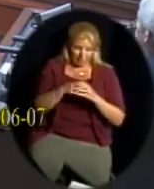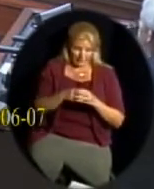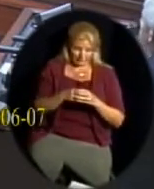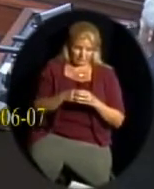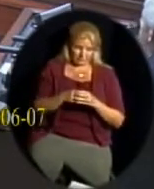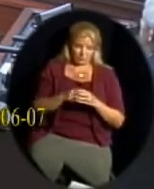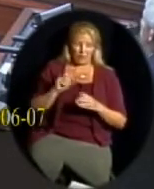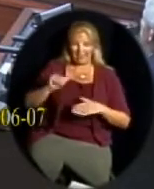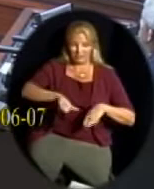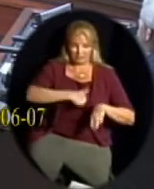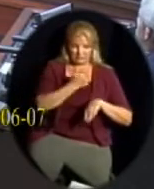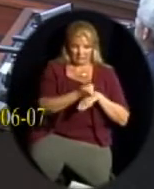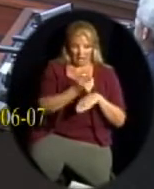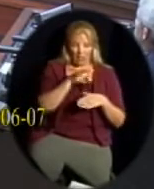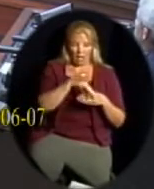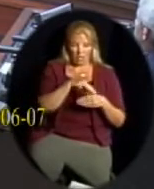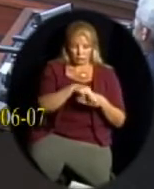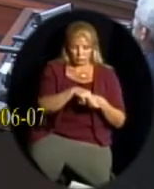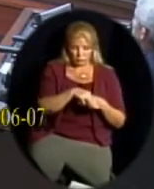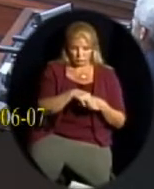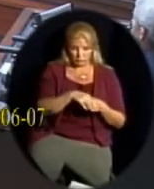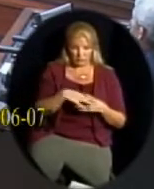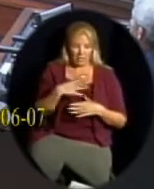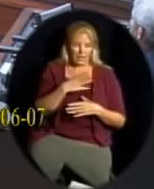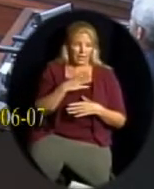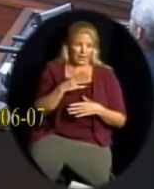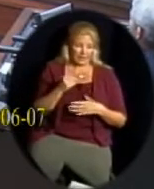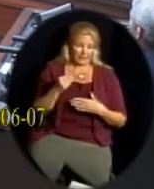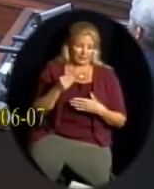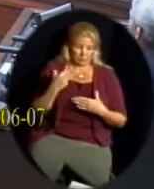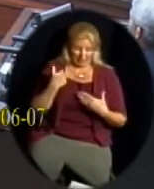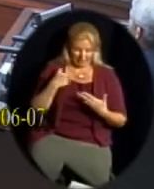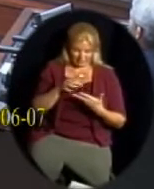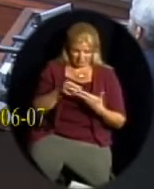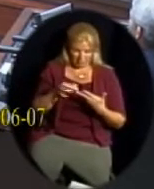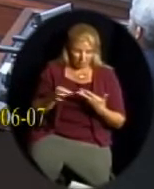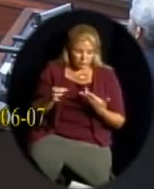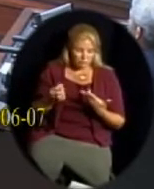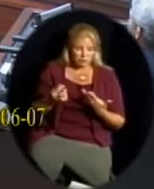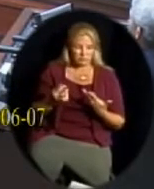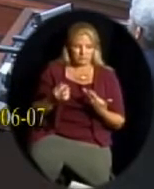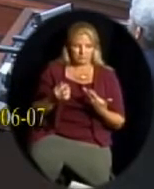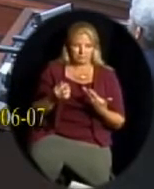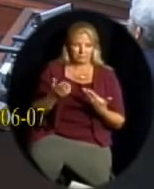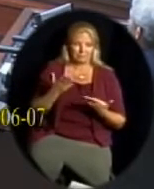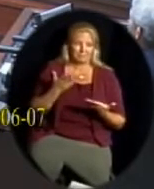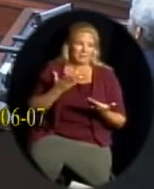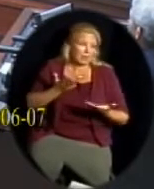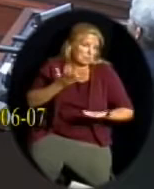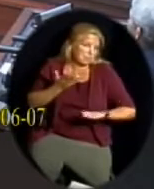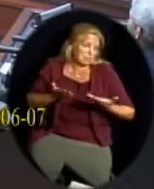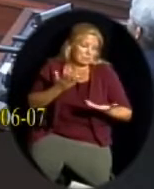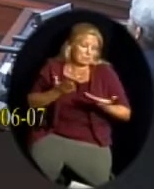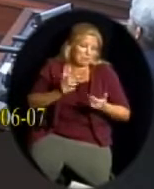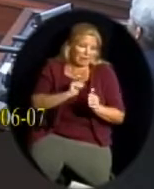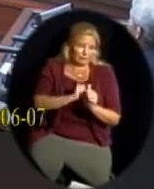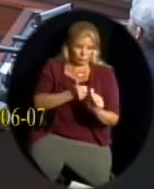election, and then you've set some scenarios here, some options that might further delay